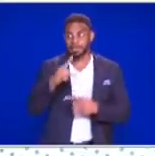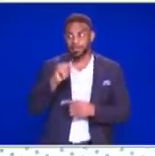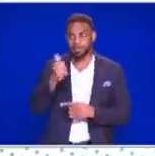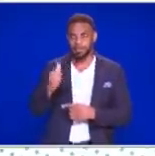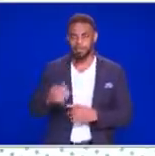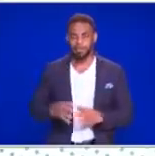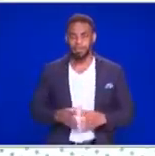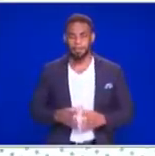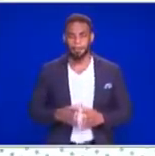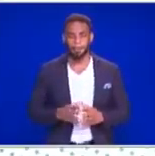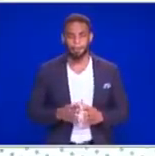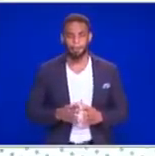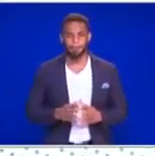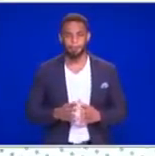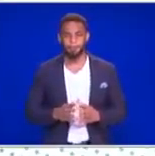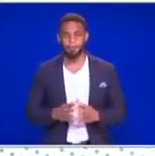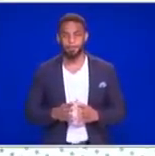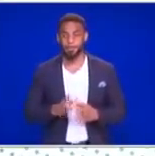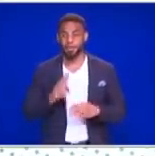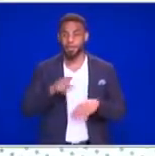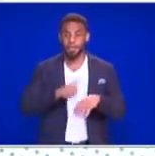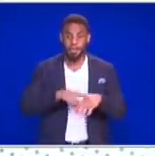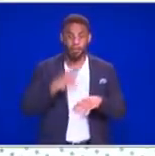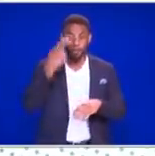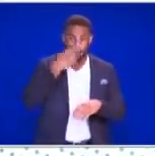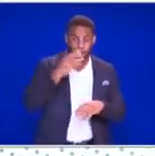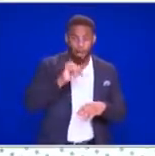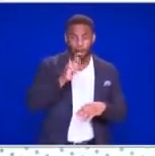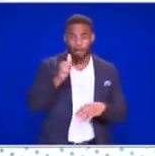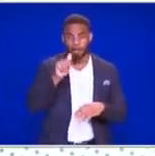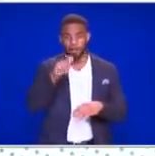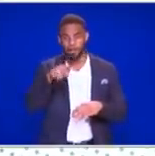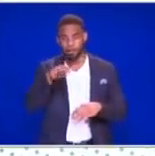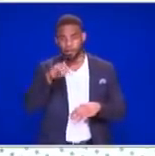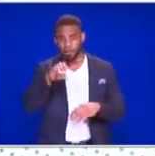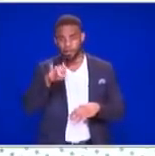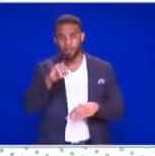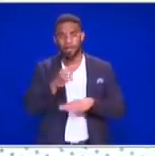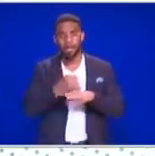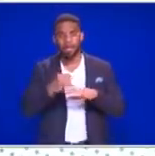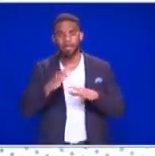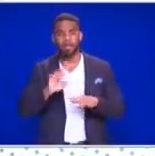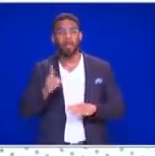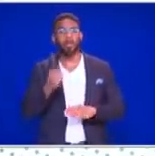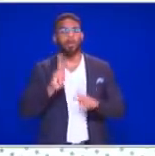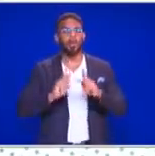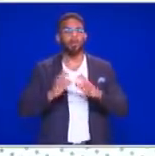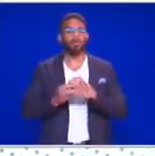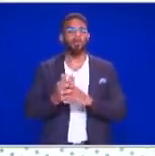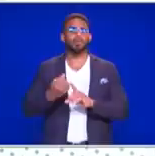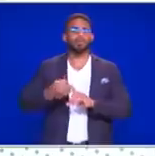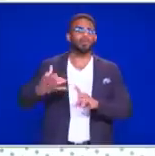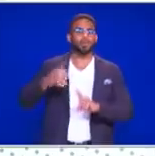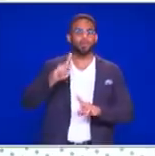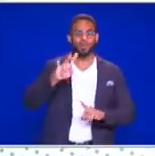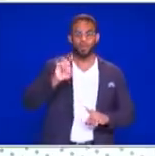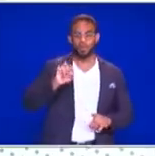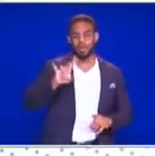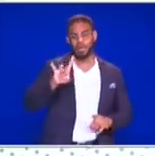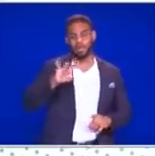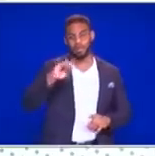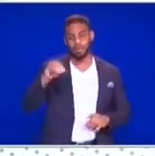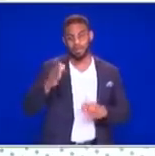2010. The Native Hawaiian and other Pacific Islander alone population grew by